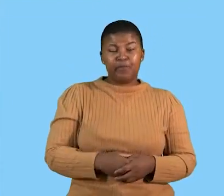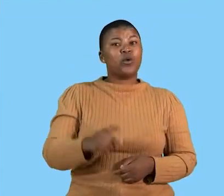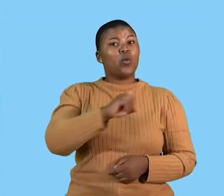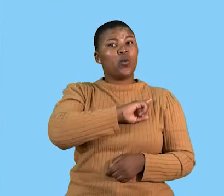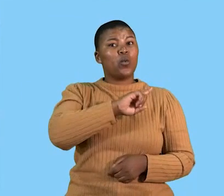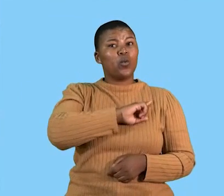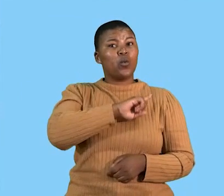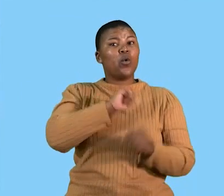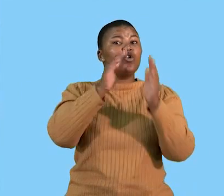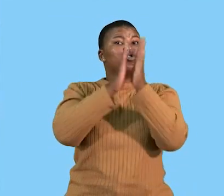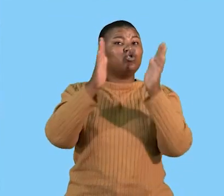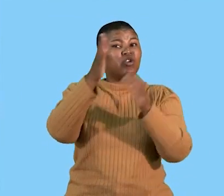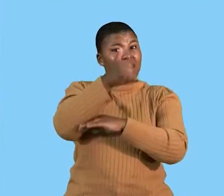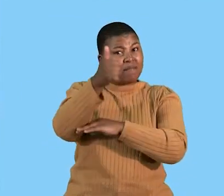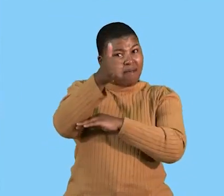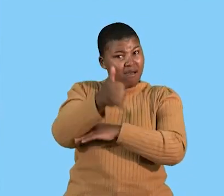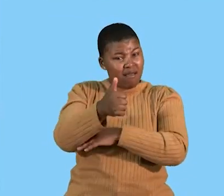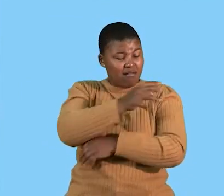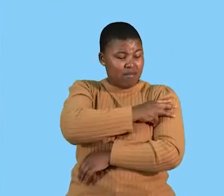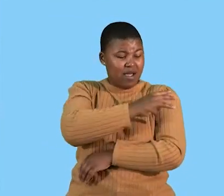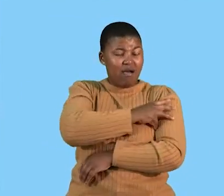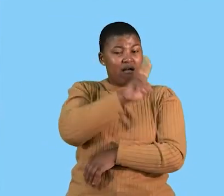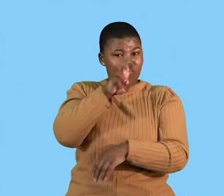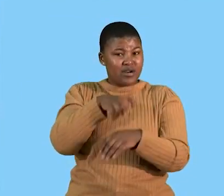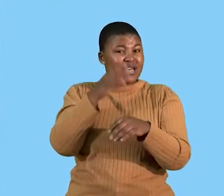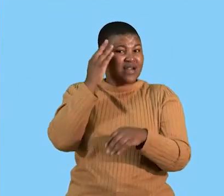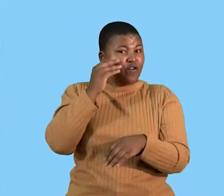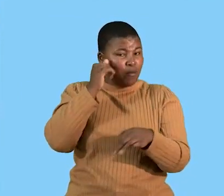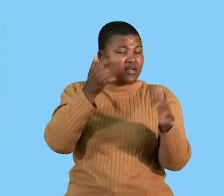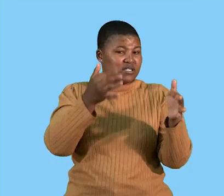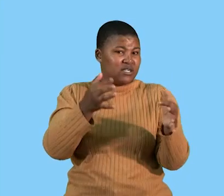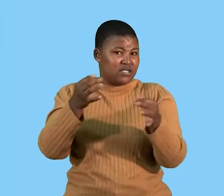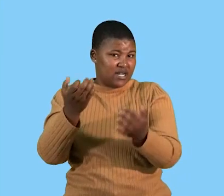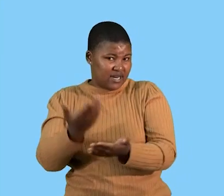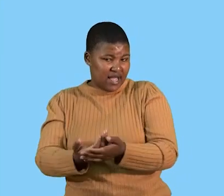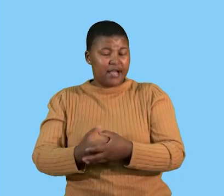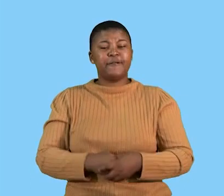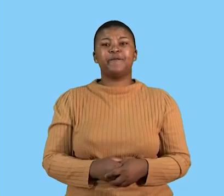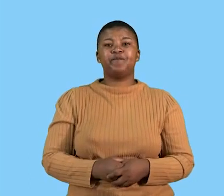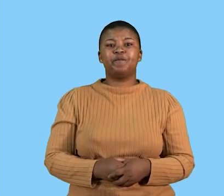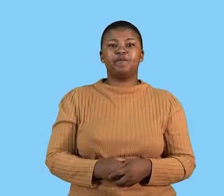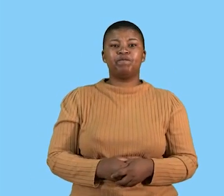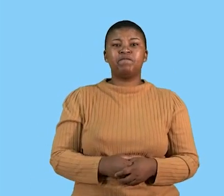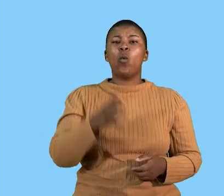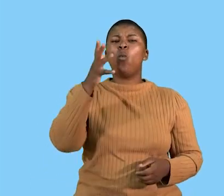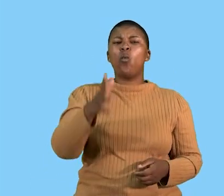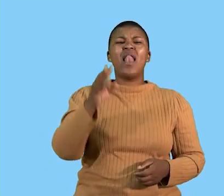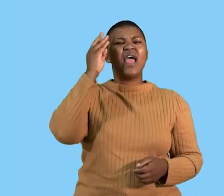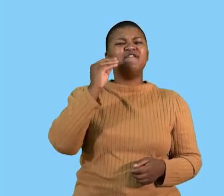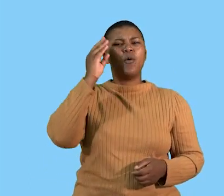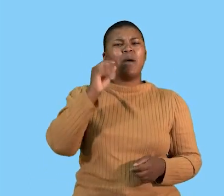uses this information to make decisions. So they will basically store and